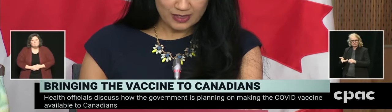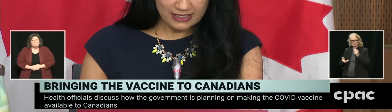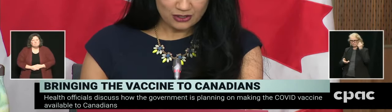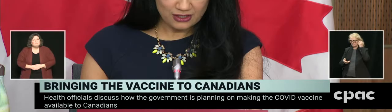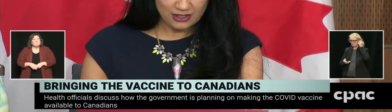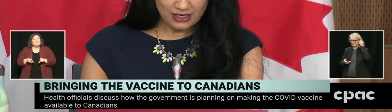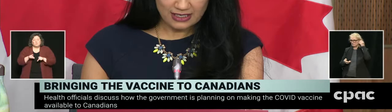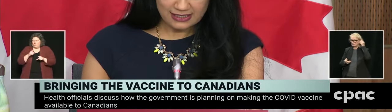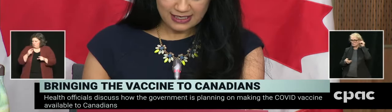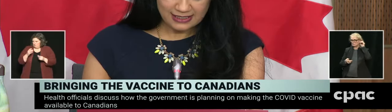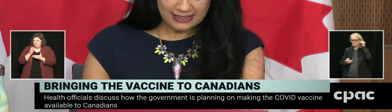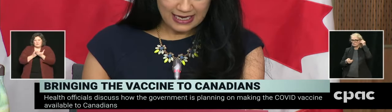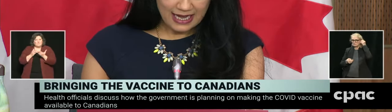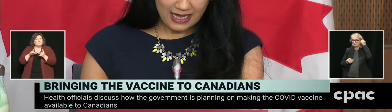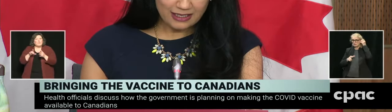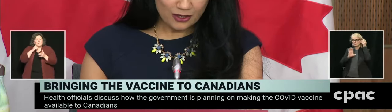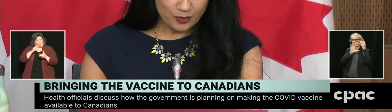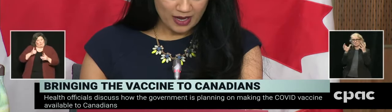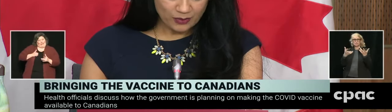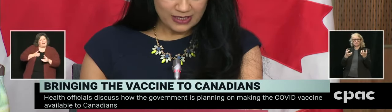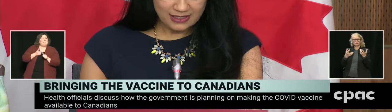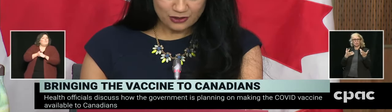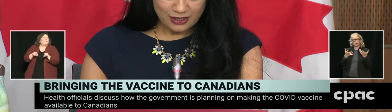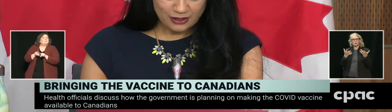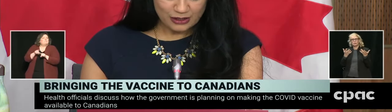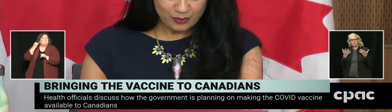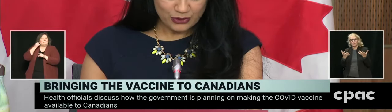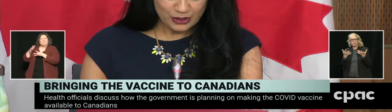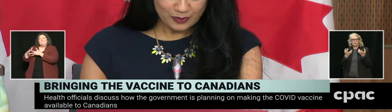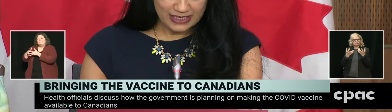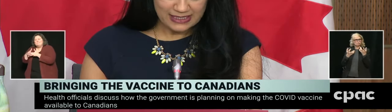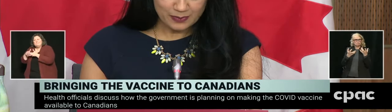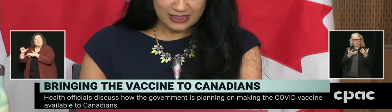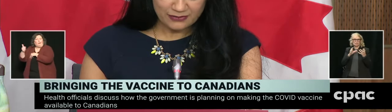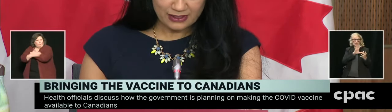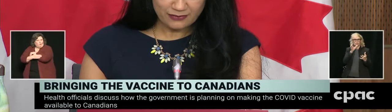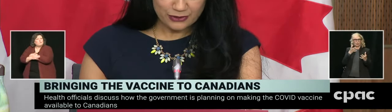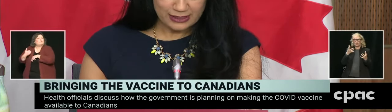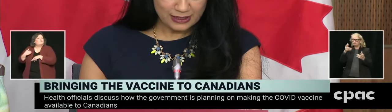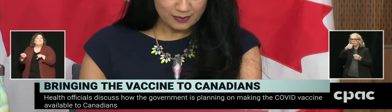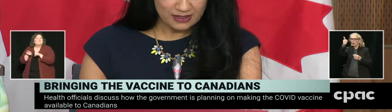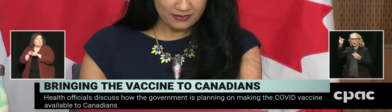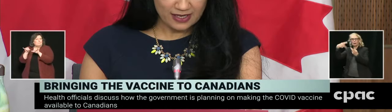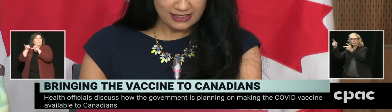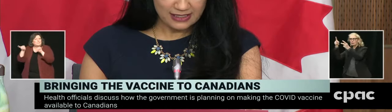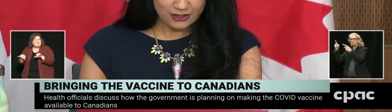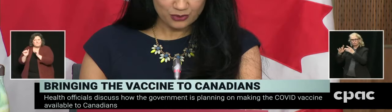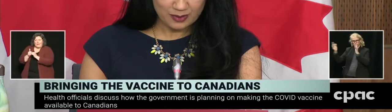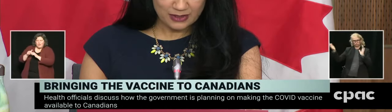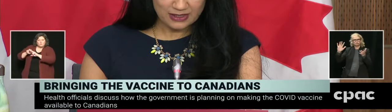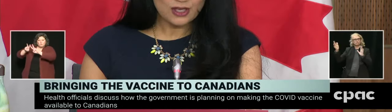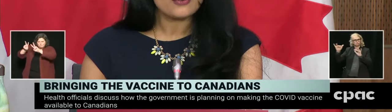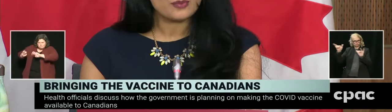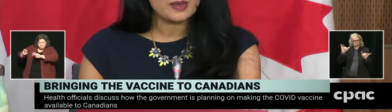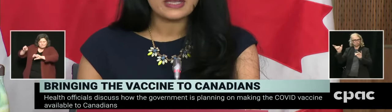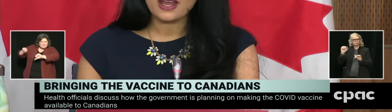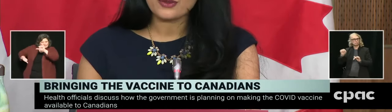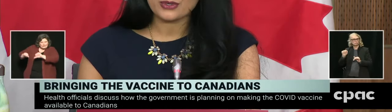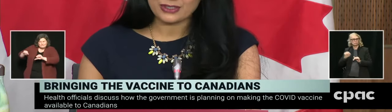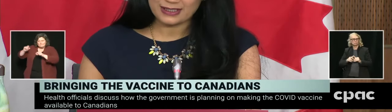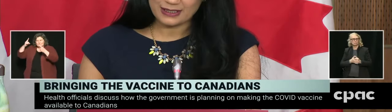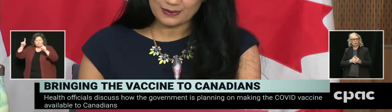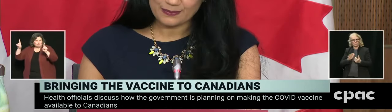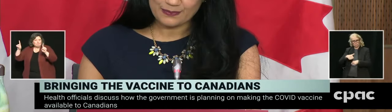use authorization in the United States and other pathways internationally put into place specifically for assessment of vaccines and treatments for public